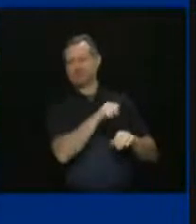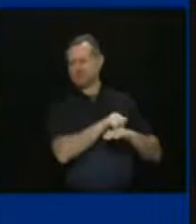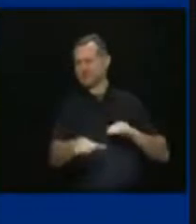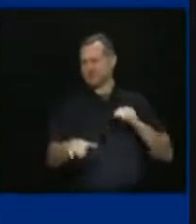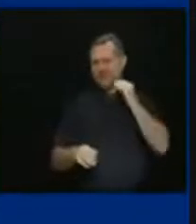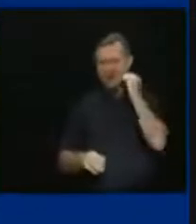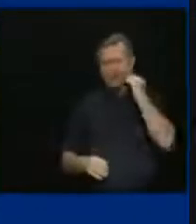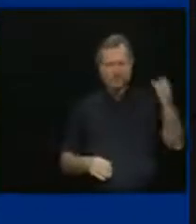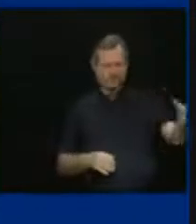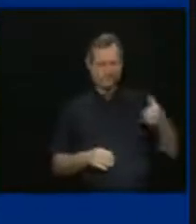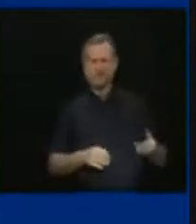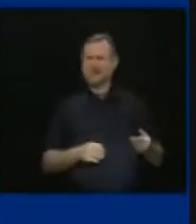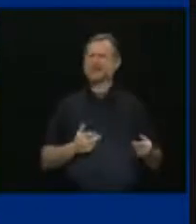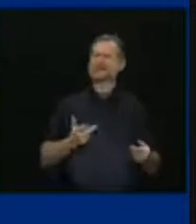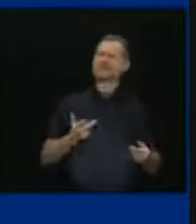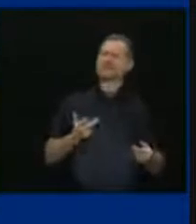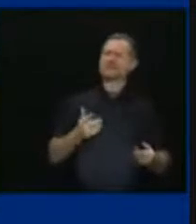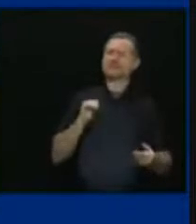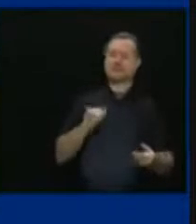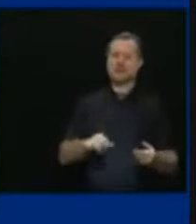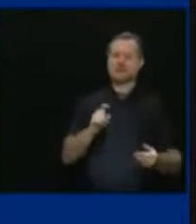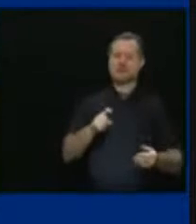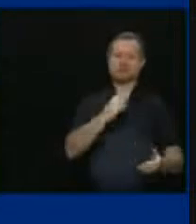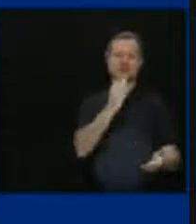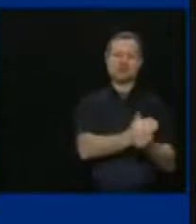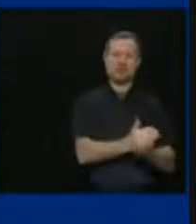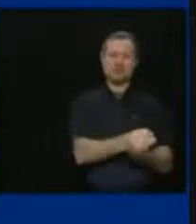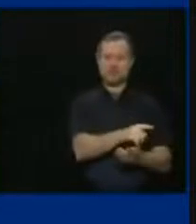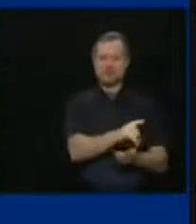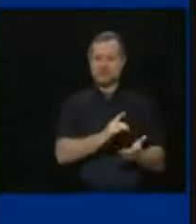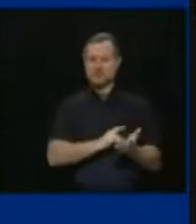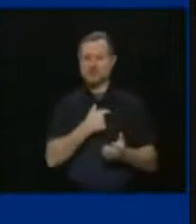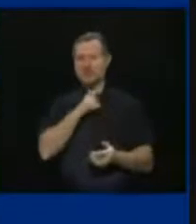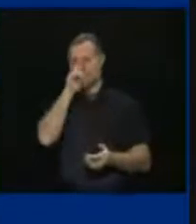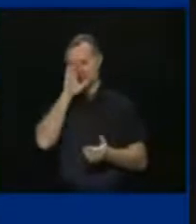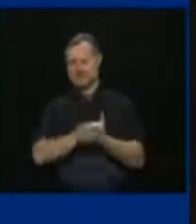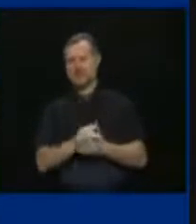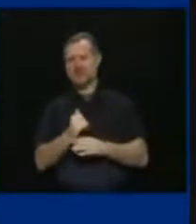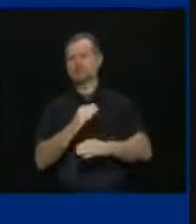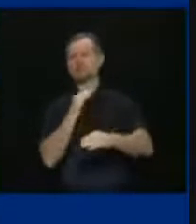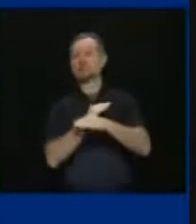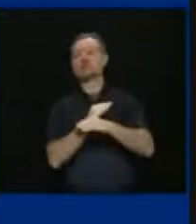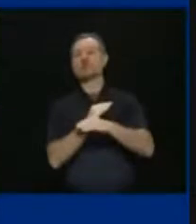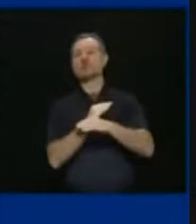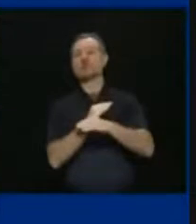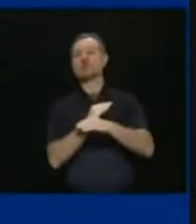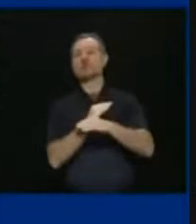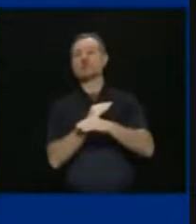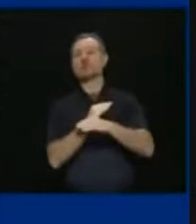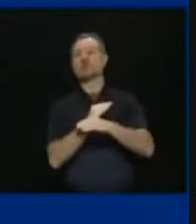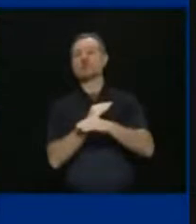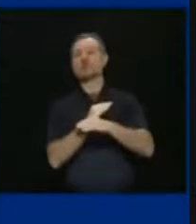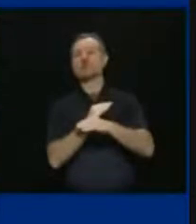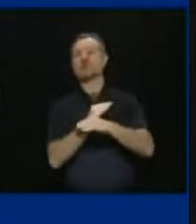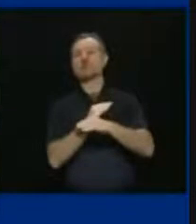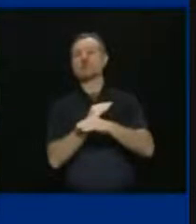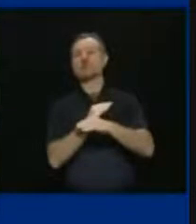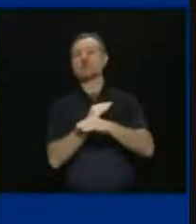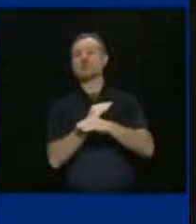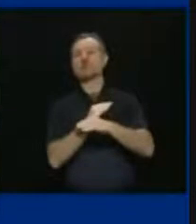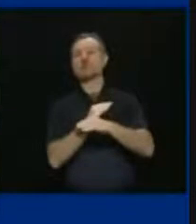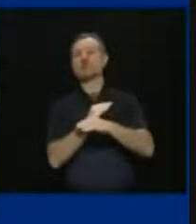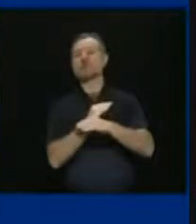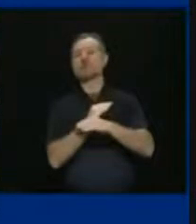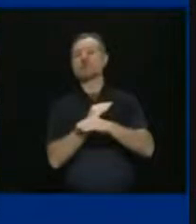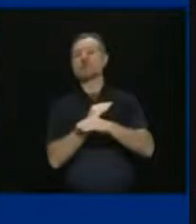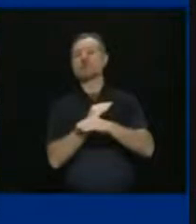said. It has to stop. So you're absolutely right about that. I believe in prevention above all. That is. She believes in